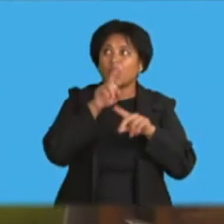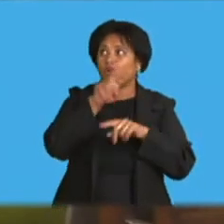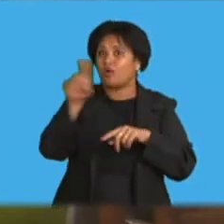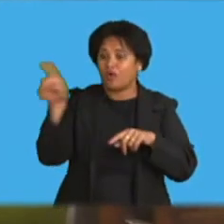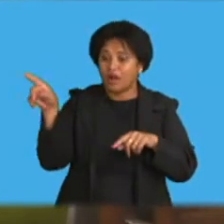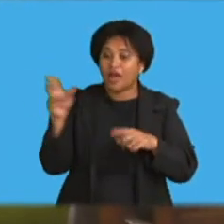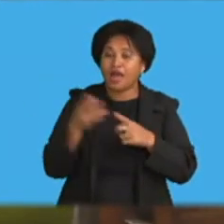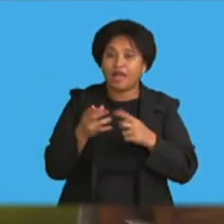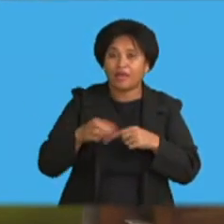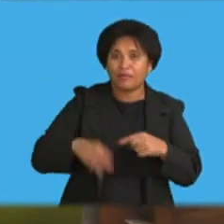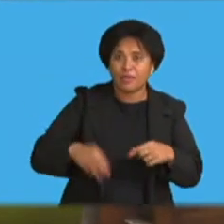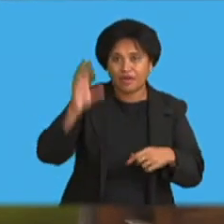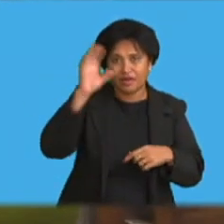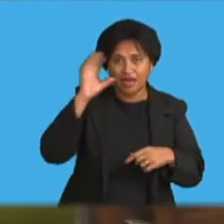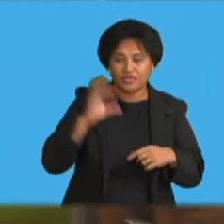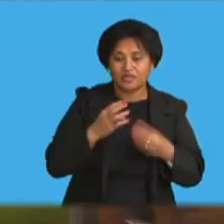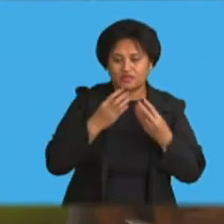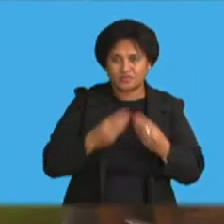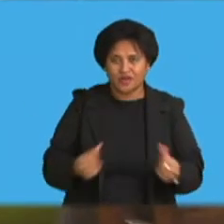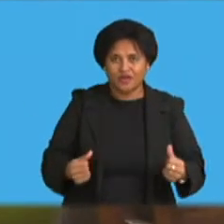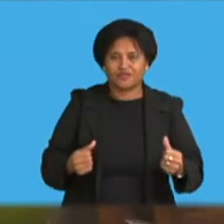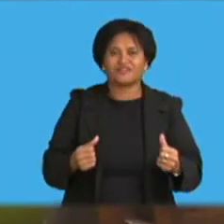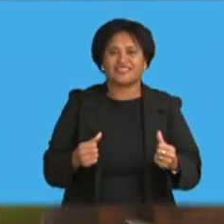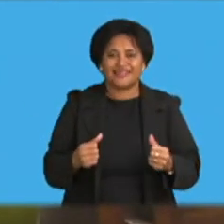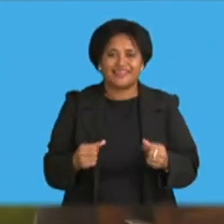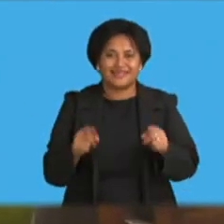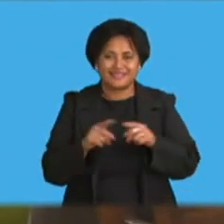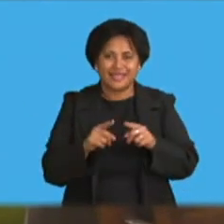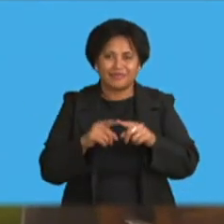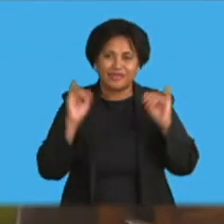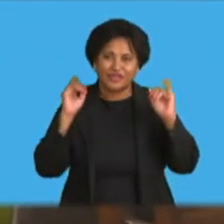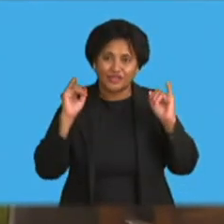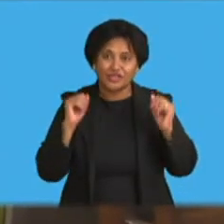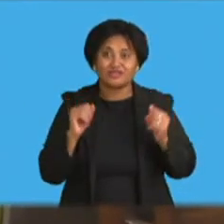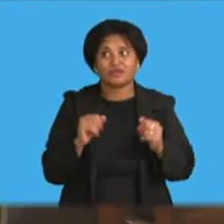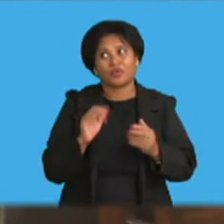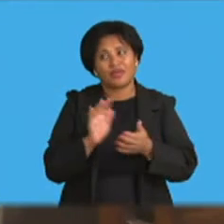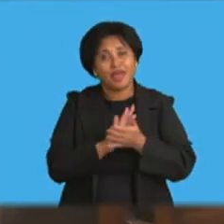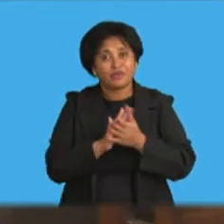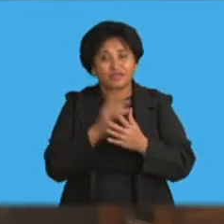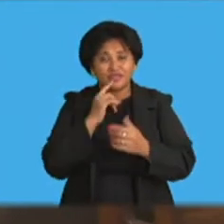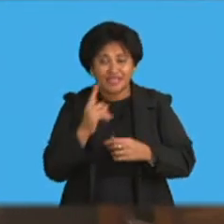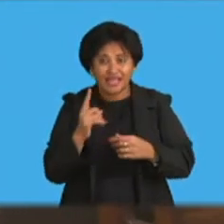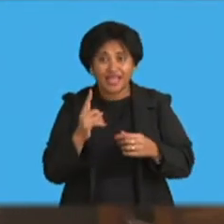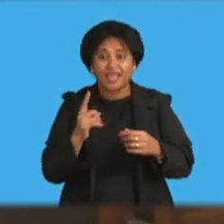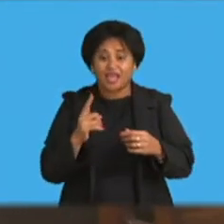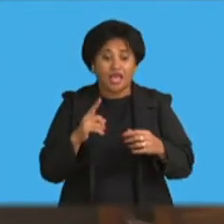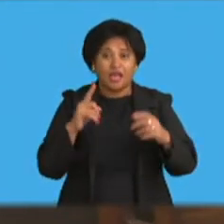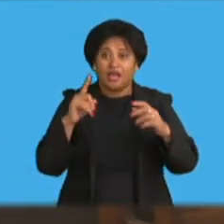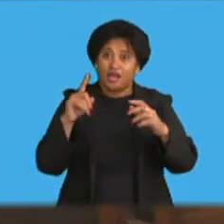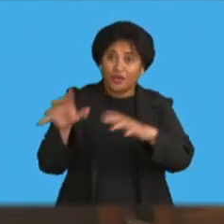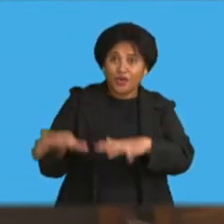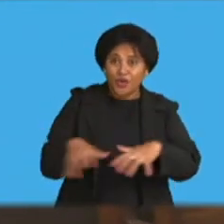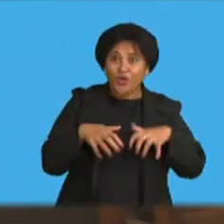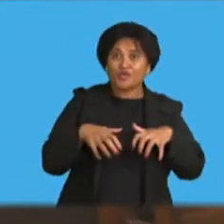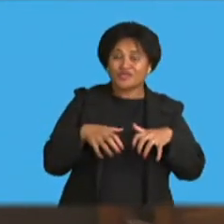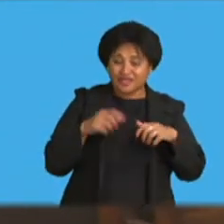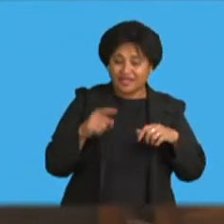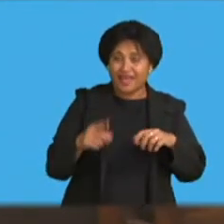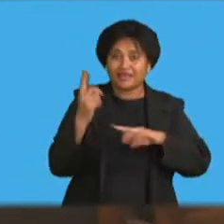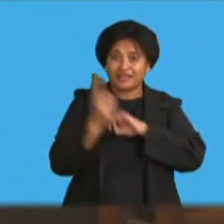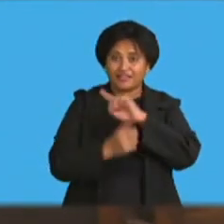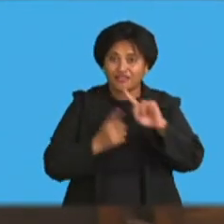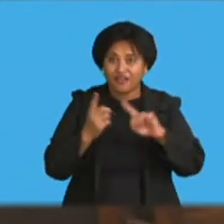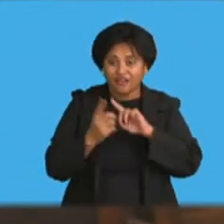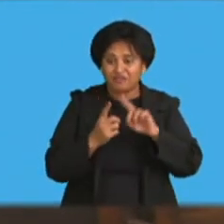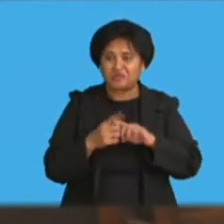issues throughout the Commonwealth. Madam Speaker, we're glad to say that our hosting of the conference was heralded as a big success by representatives and